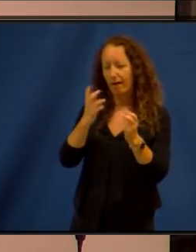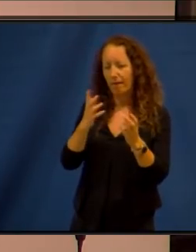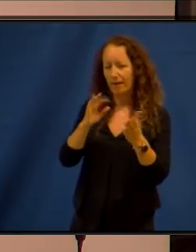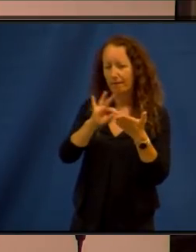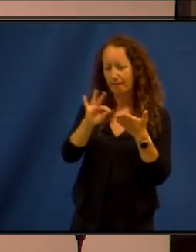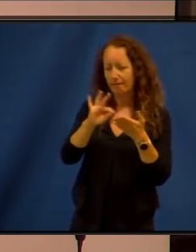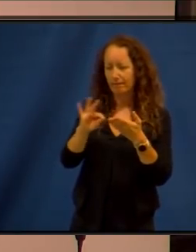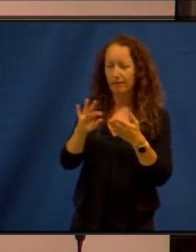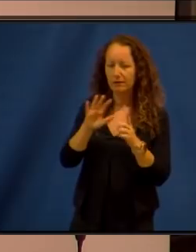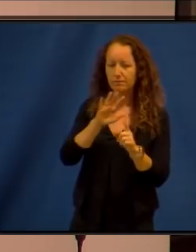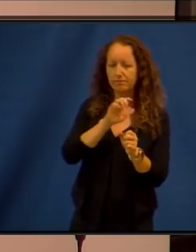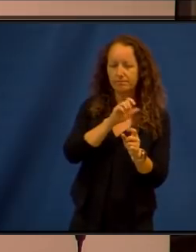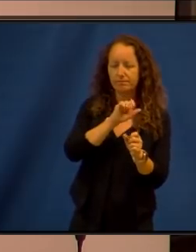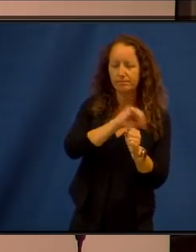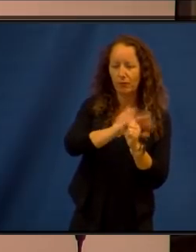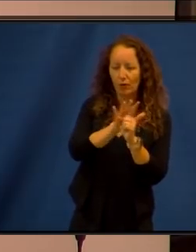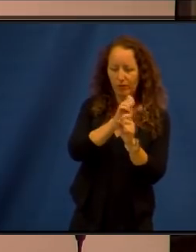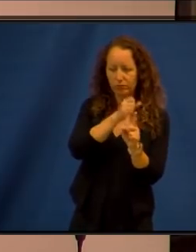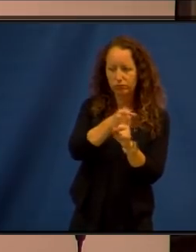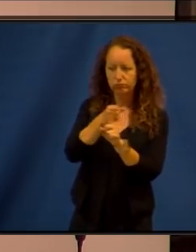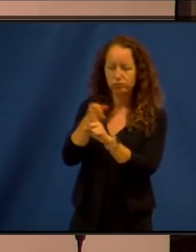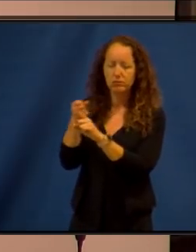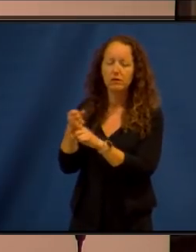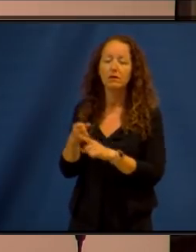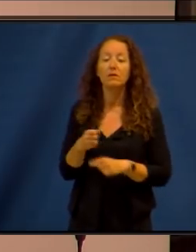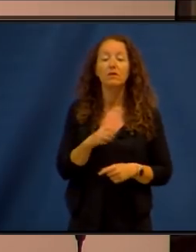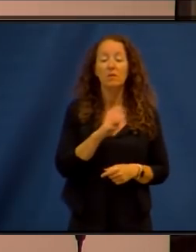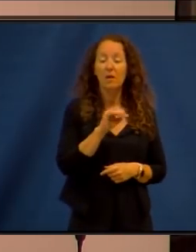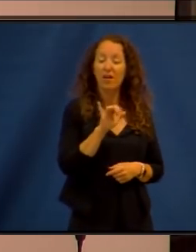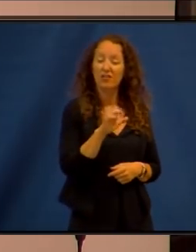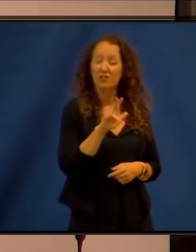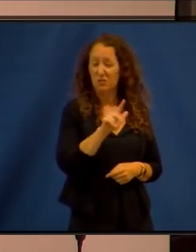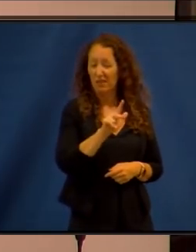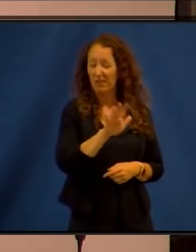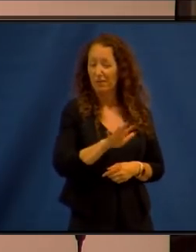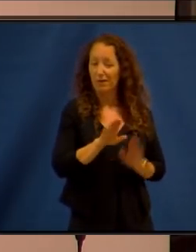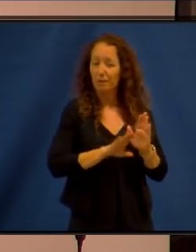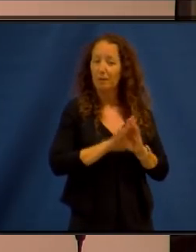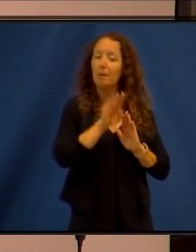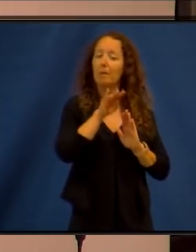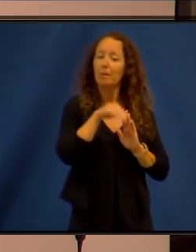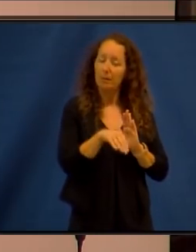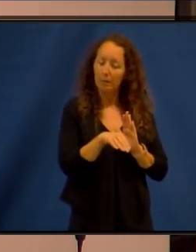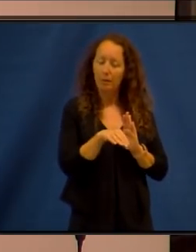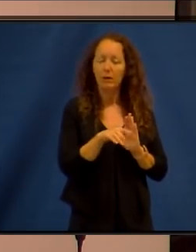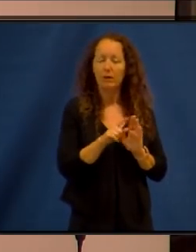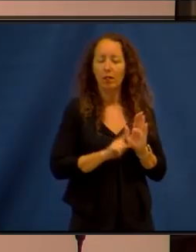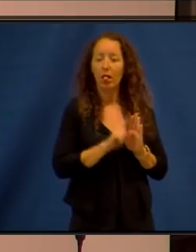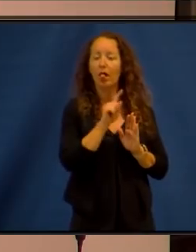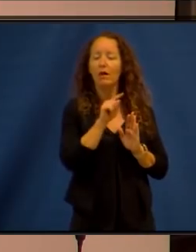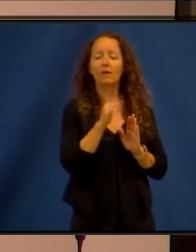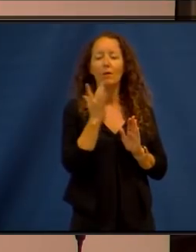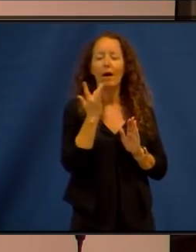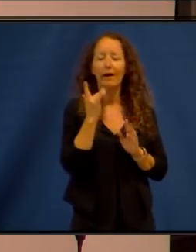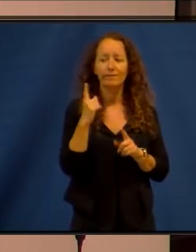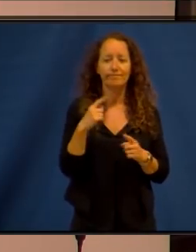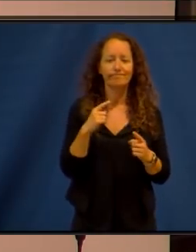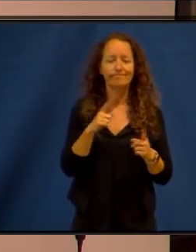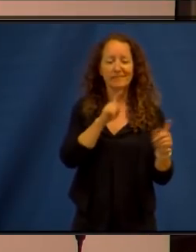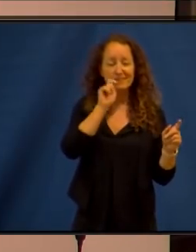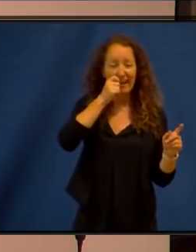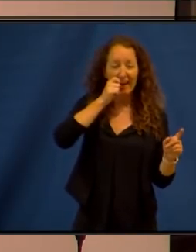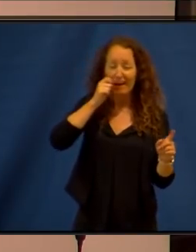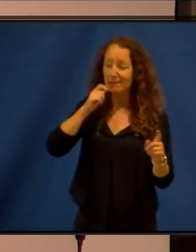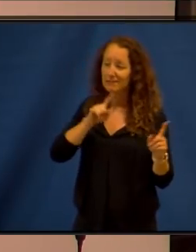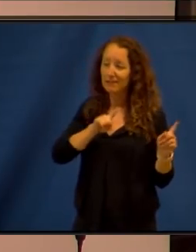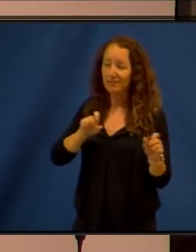a short spike, but a spike around March 23rd, and that was due to the backlog of cases that had, and lab results that had, we had